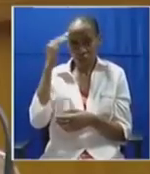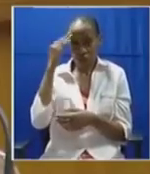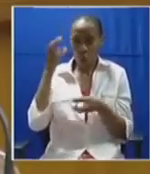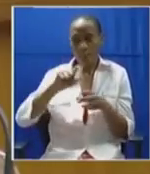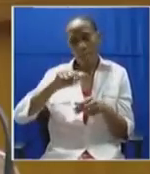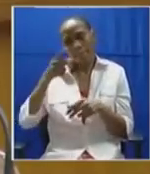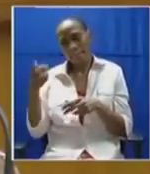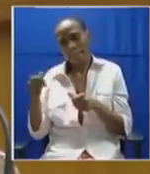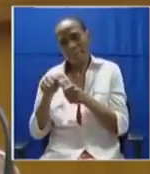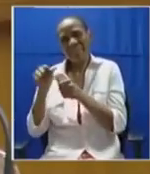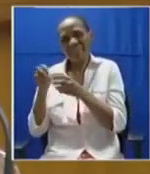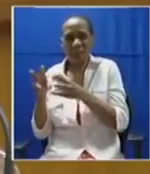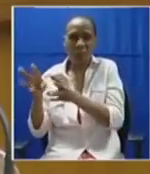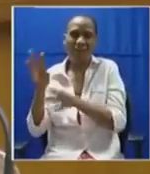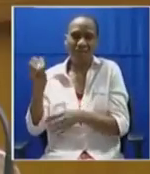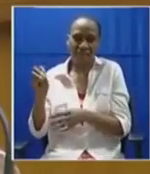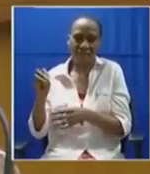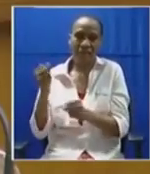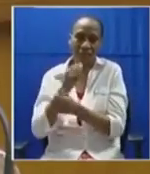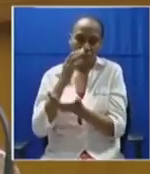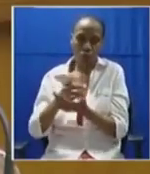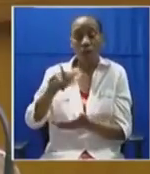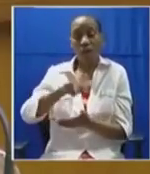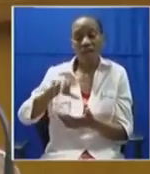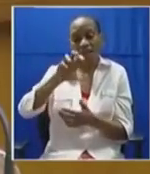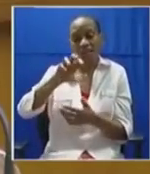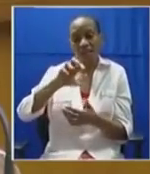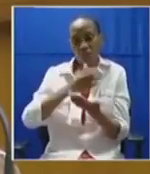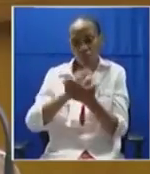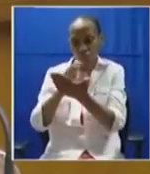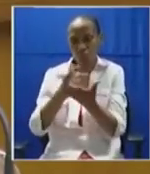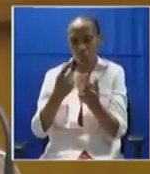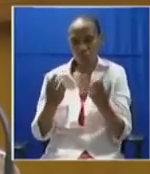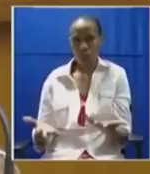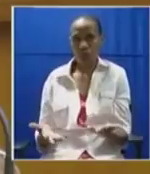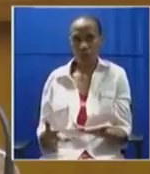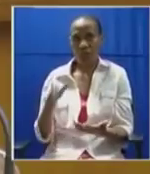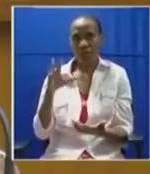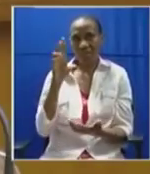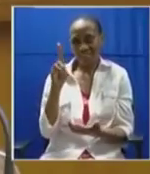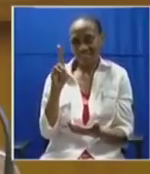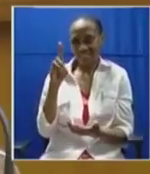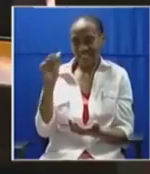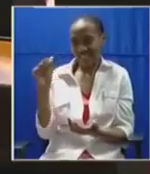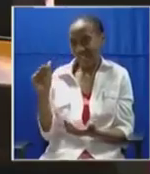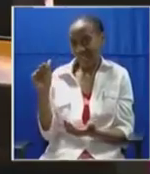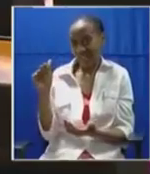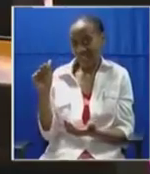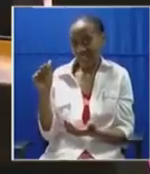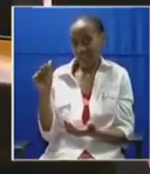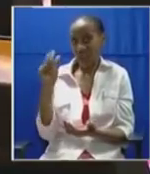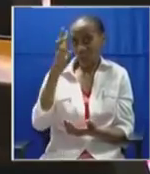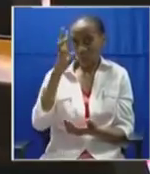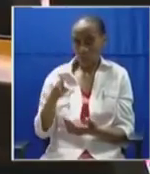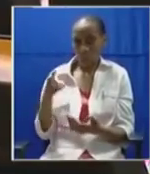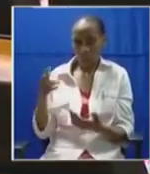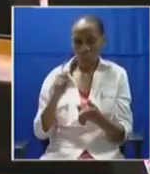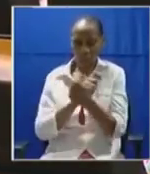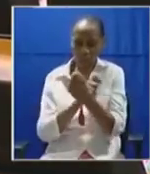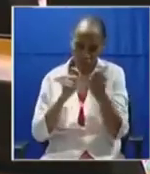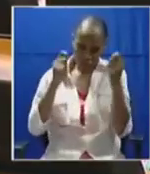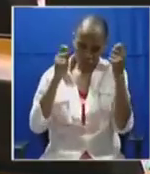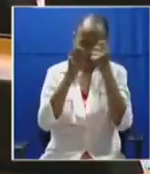way to implement successful land reform. The Democratic Alliance is going to bring